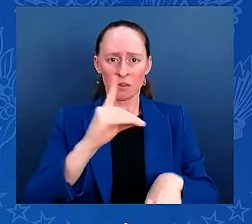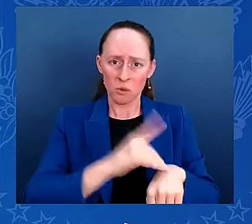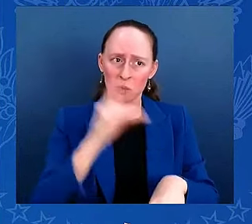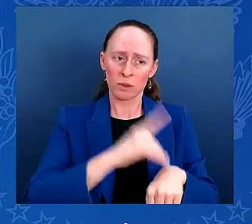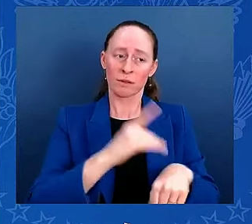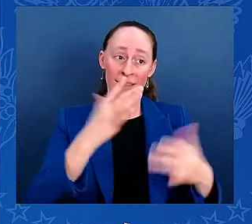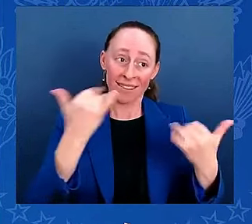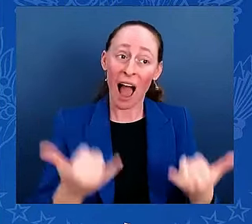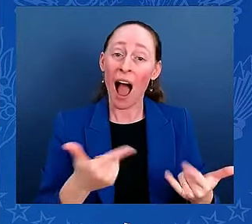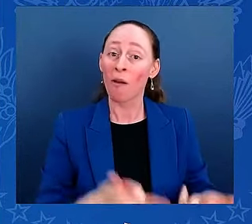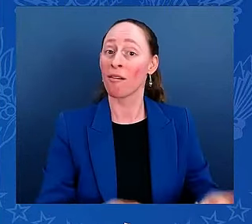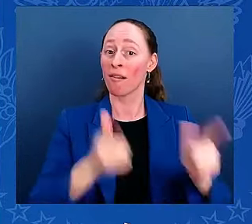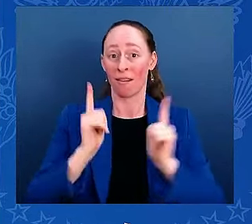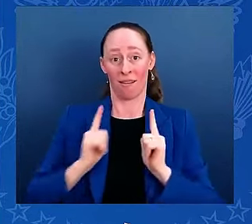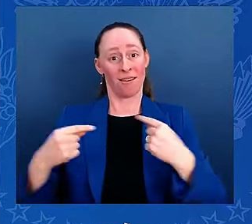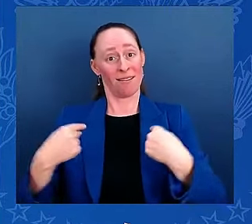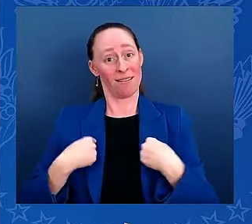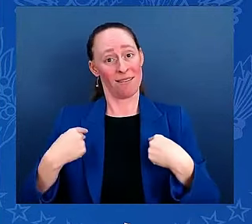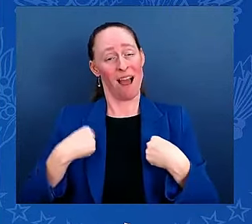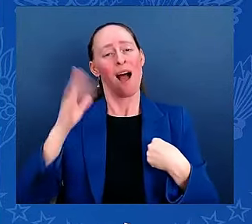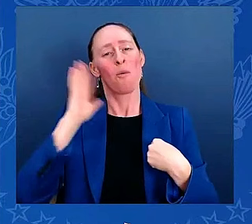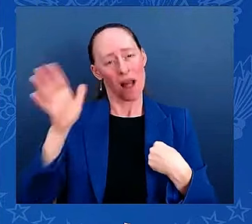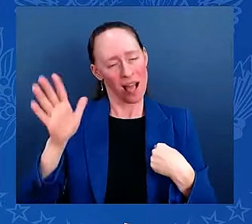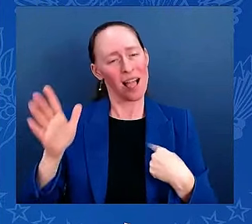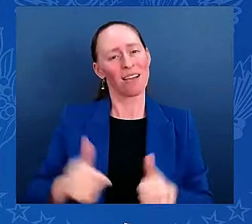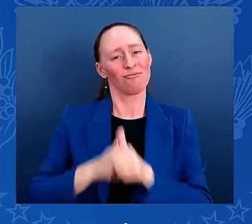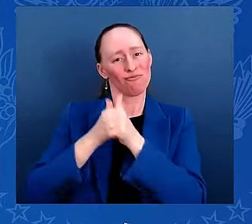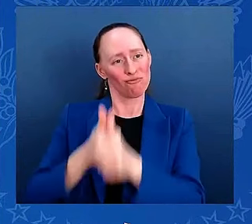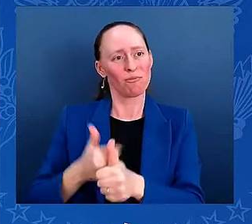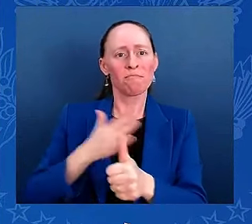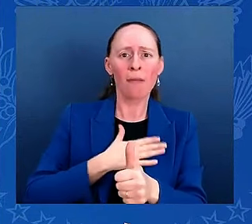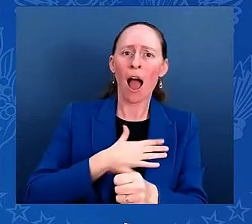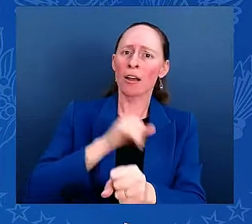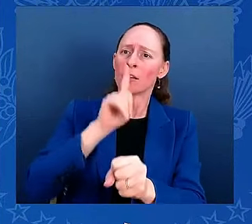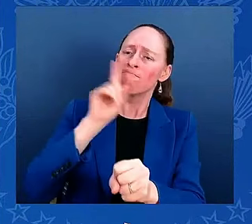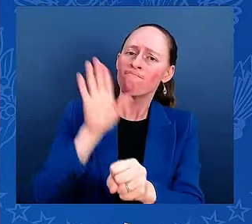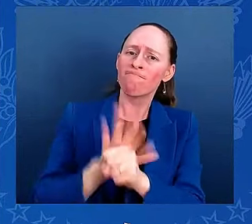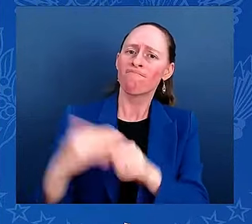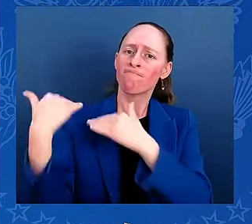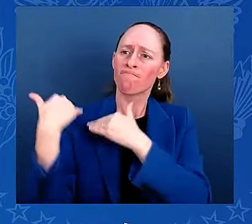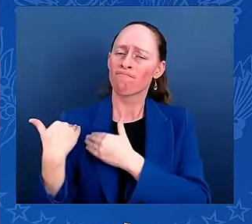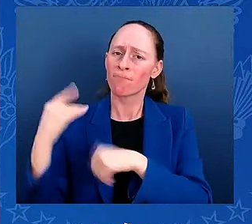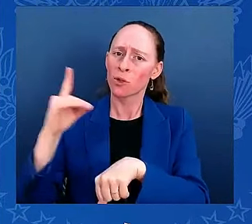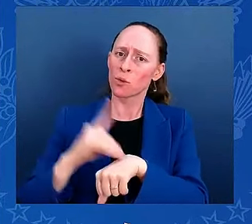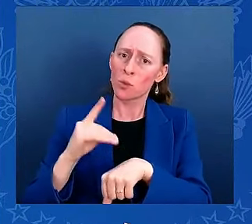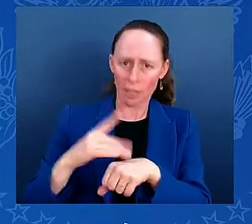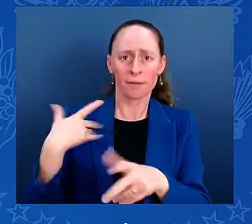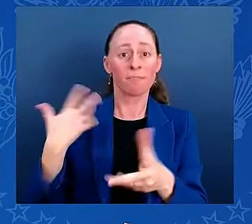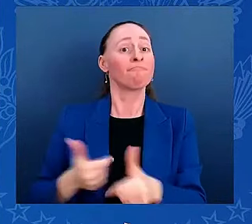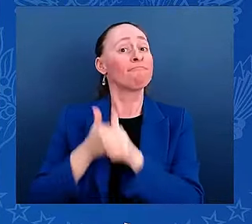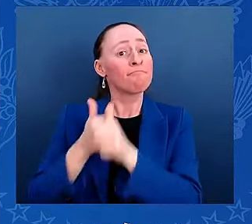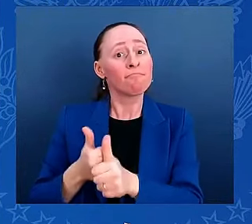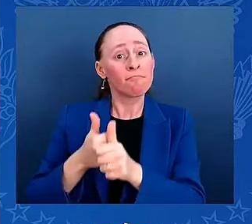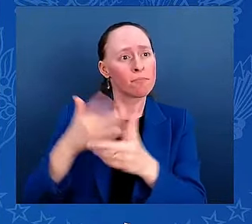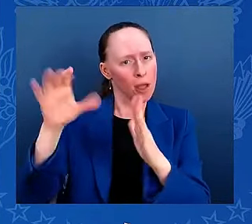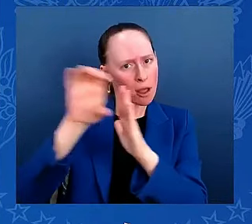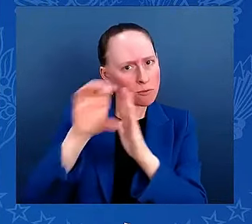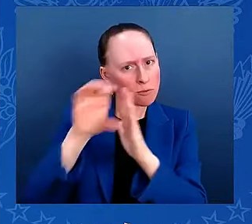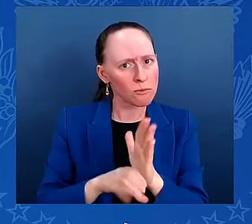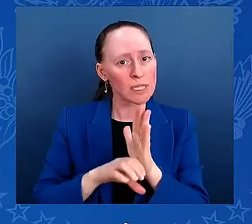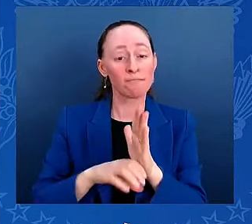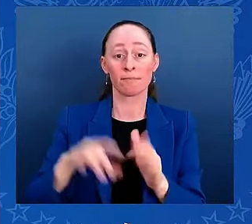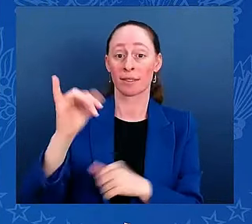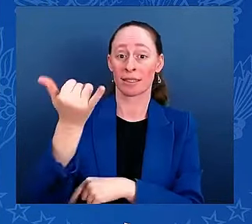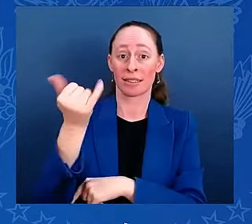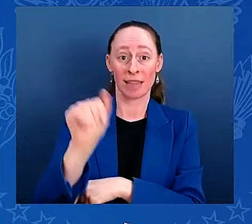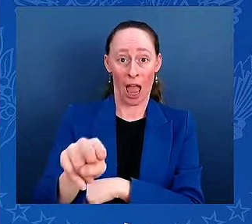oath, and I will honor the Constitution. On January 20th, we'll have a peaceful transfer of power here